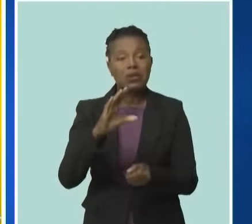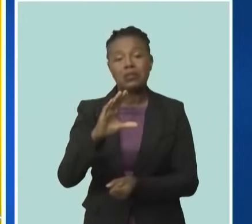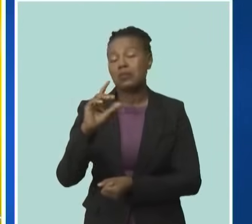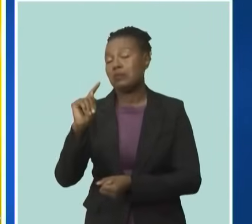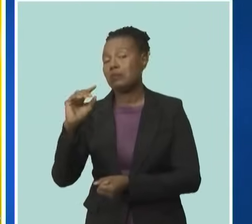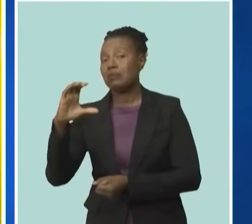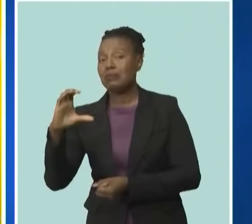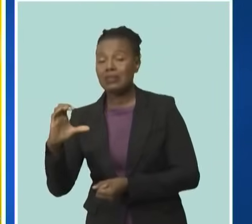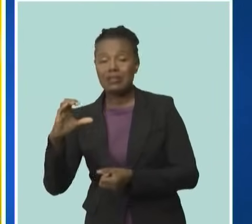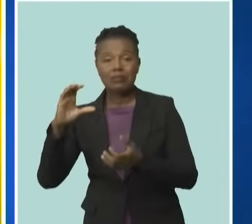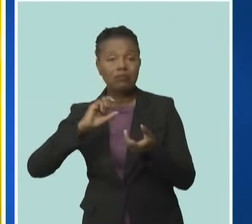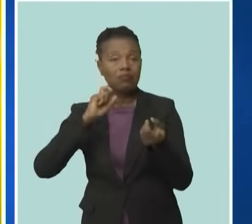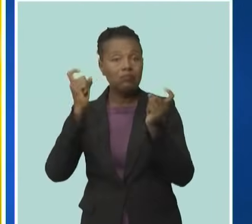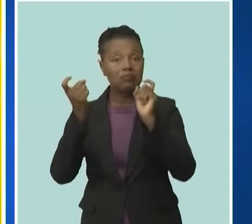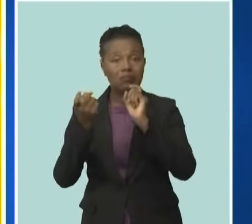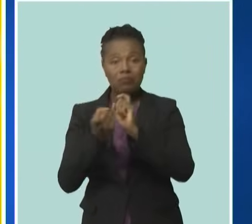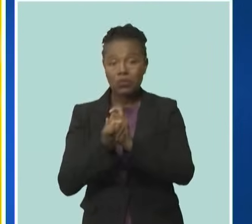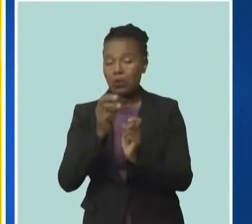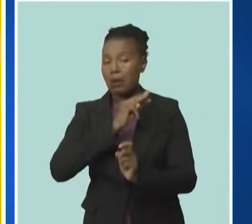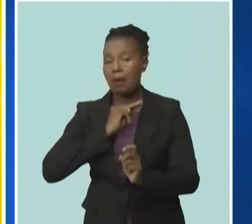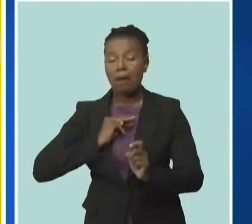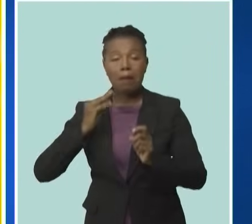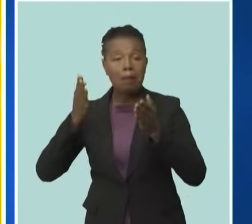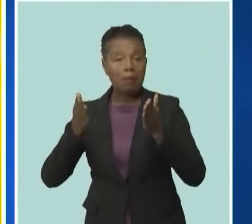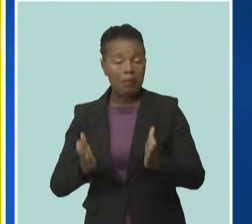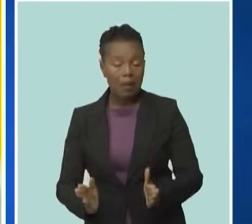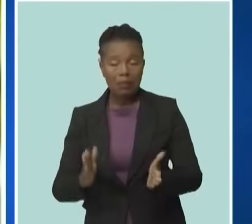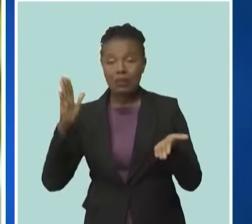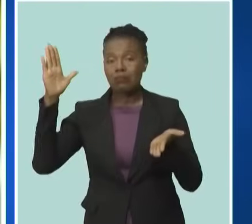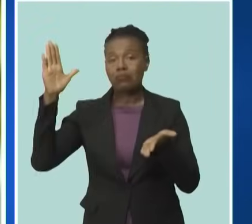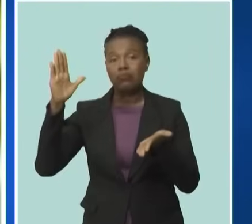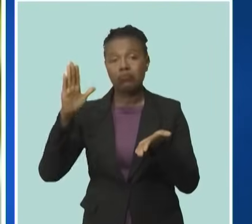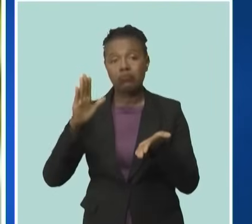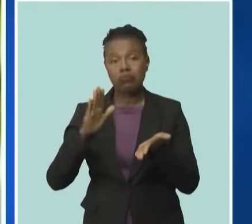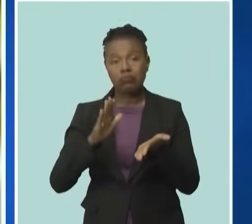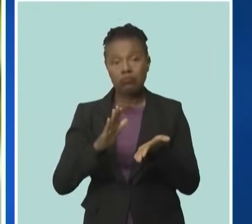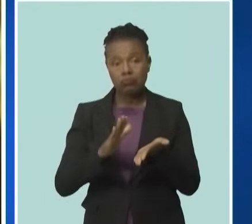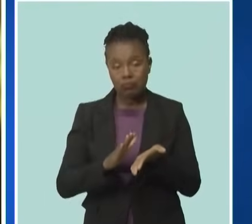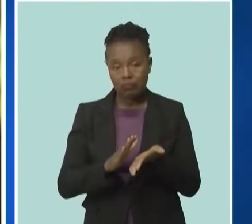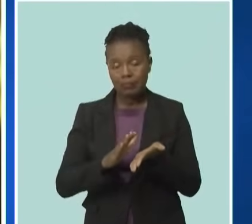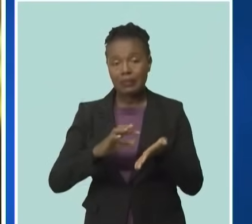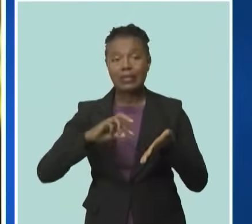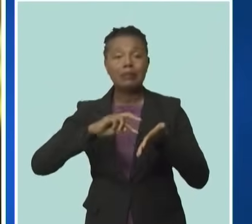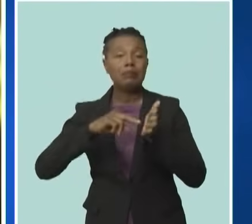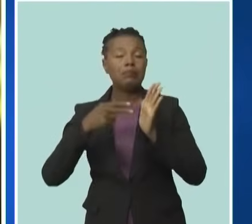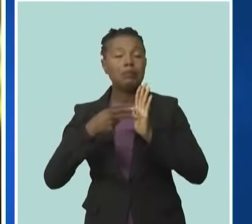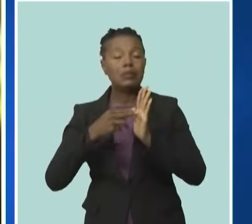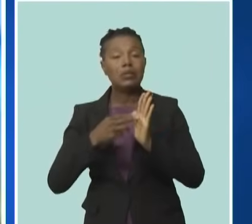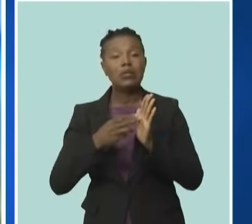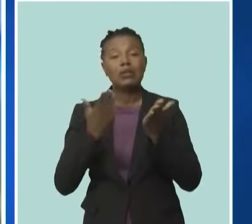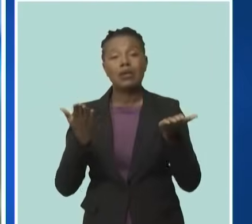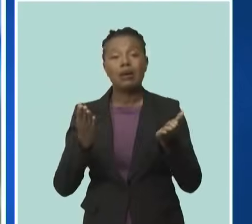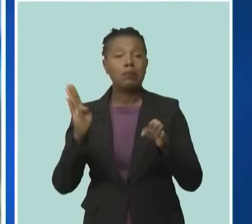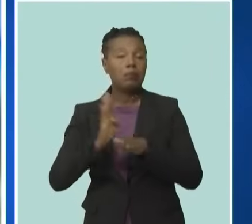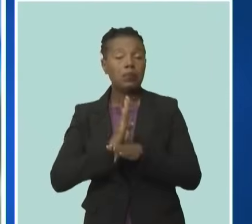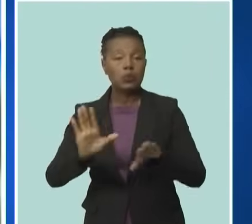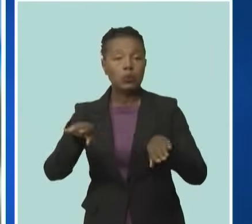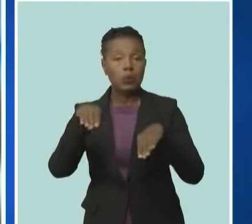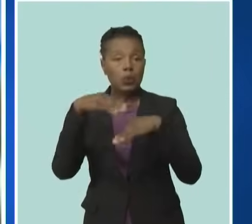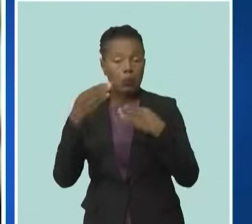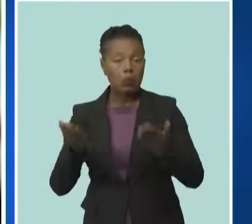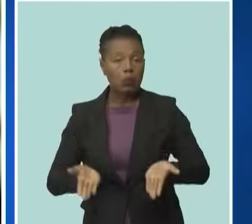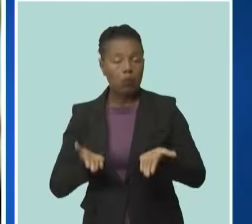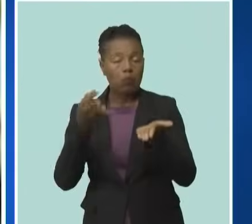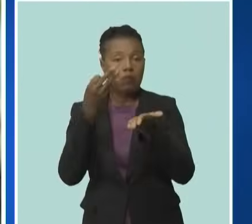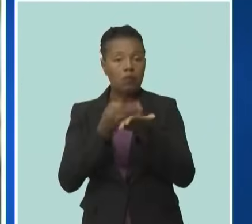contributions from private sector members have been steadily declining. She says this limits the corporation's ability to provide financial support to